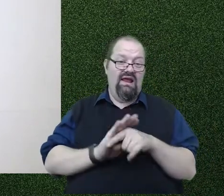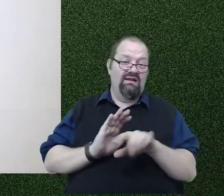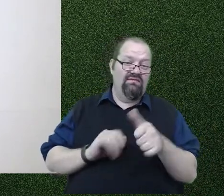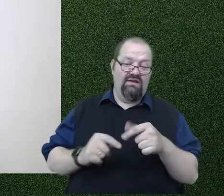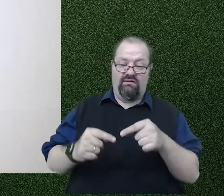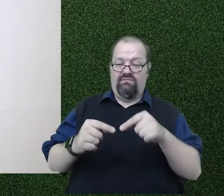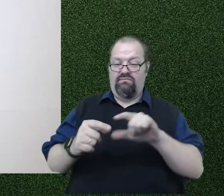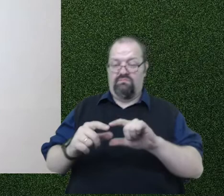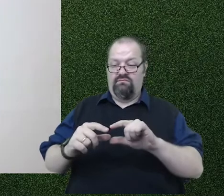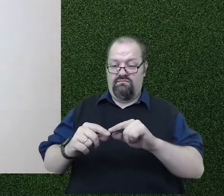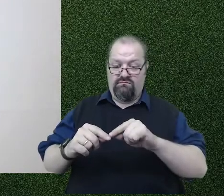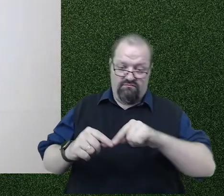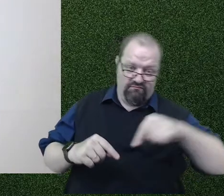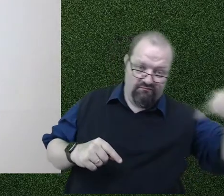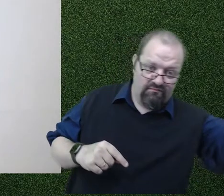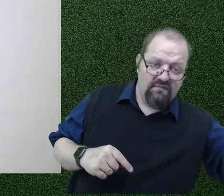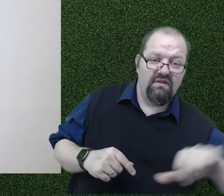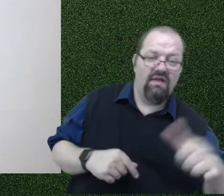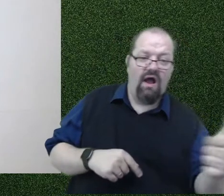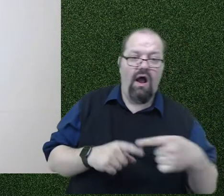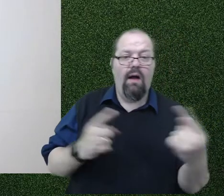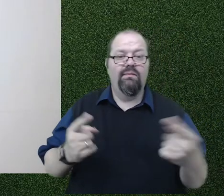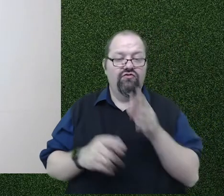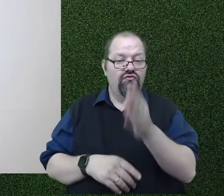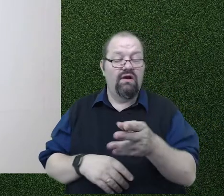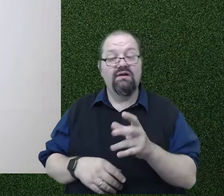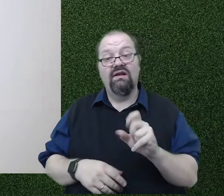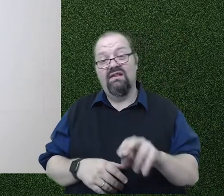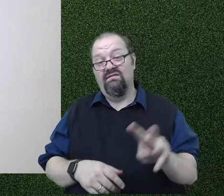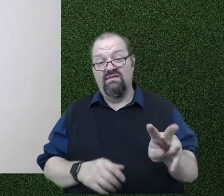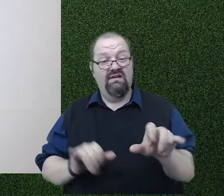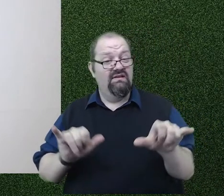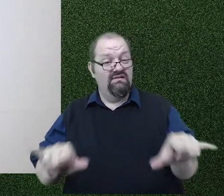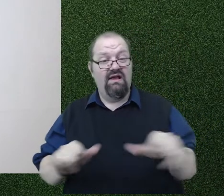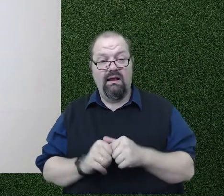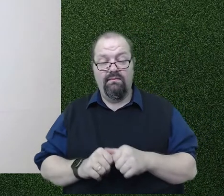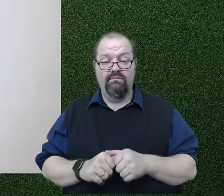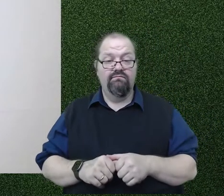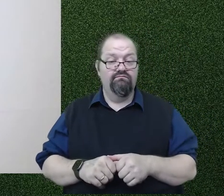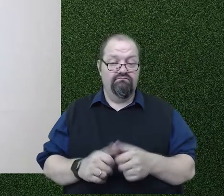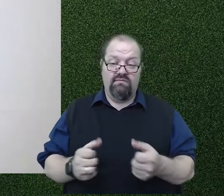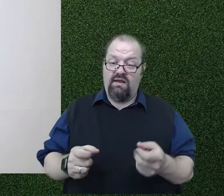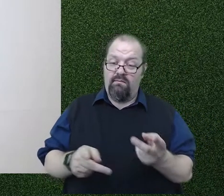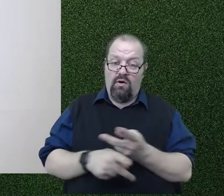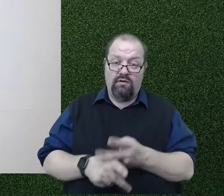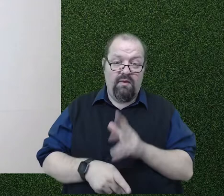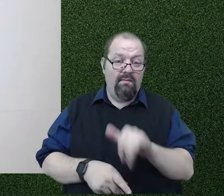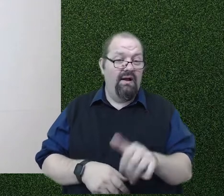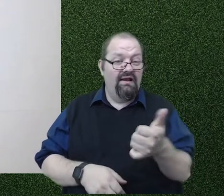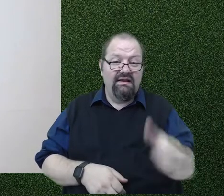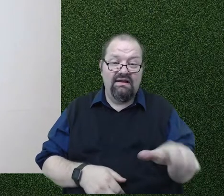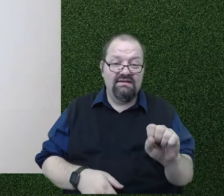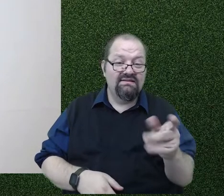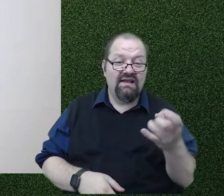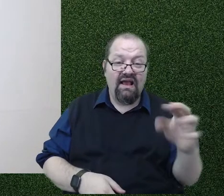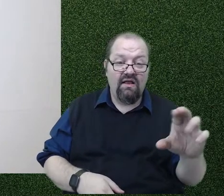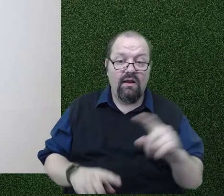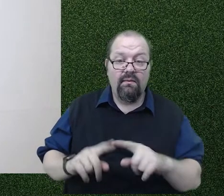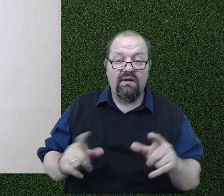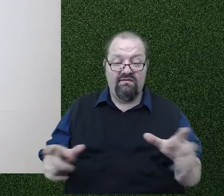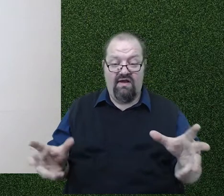times larger, but in the opposite direction. And v, I can do the same thing, multiply that by scalars. Then if I add those